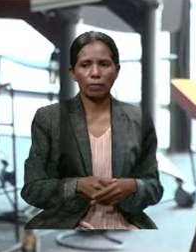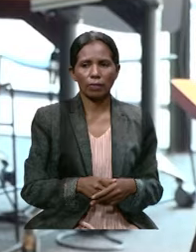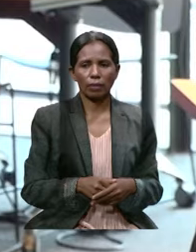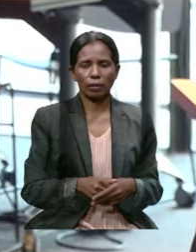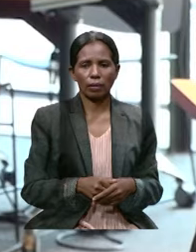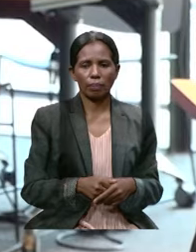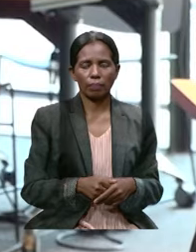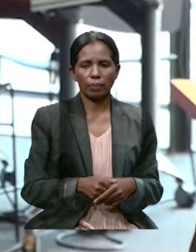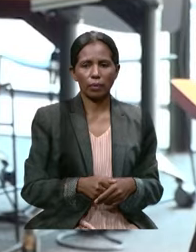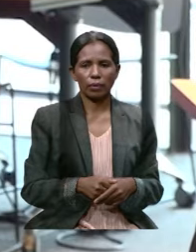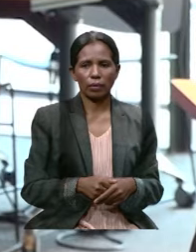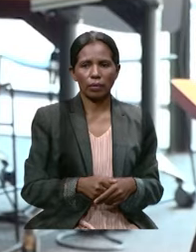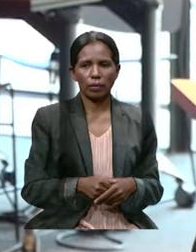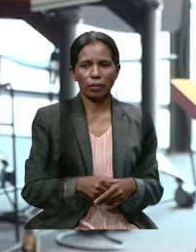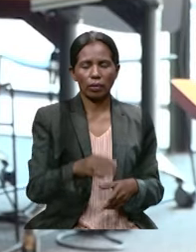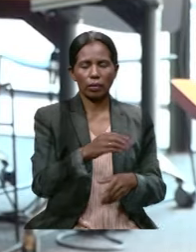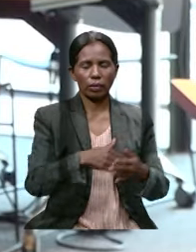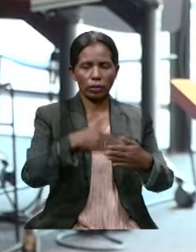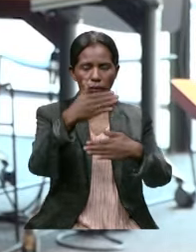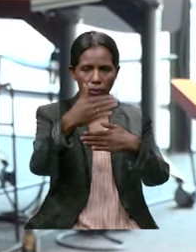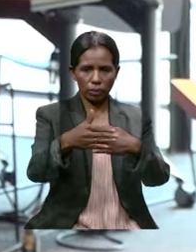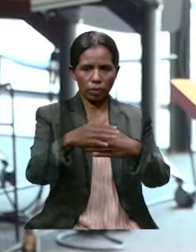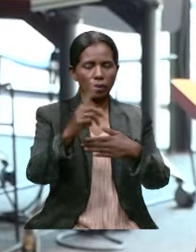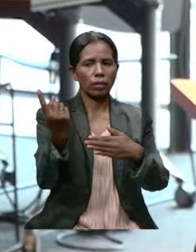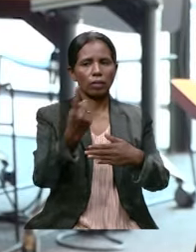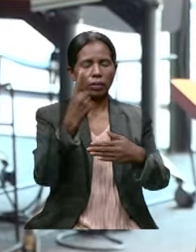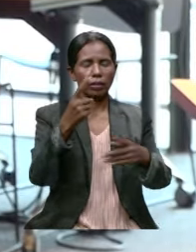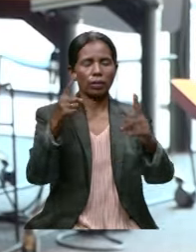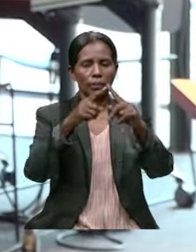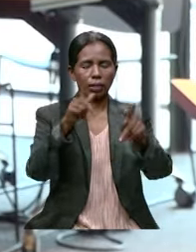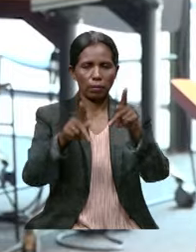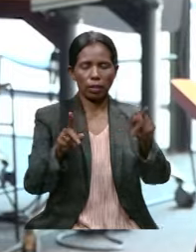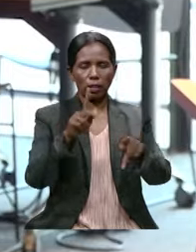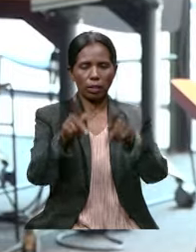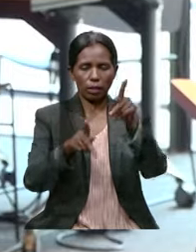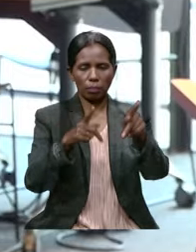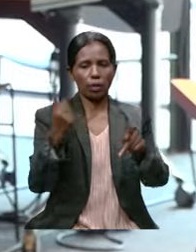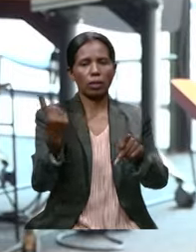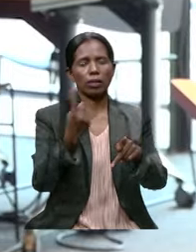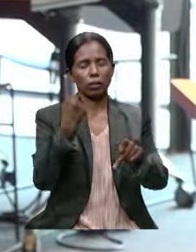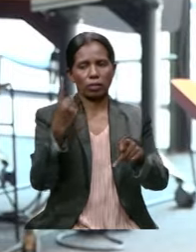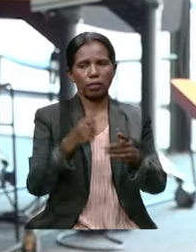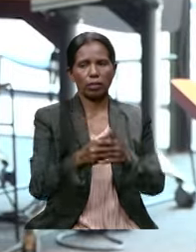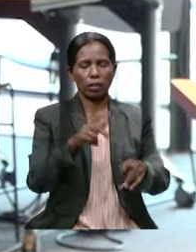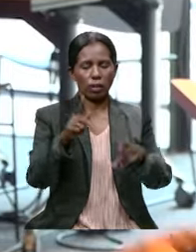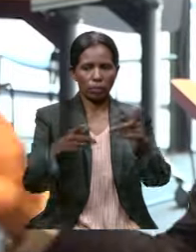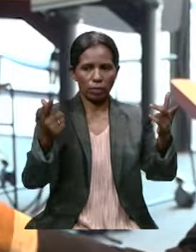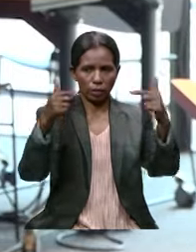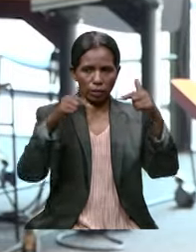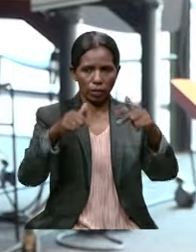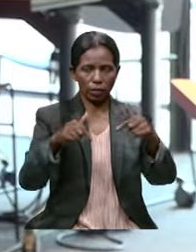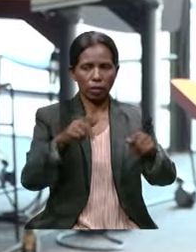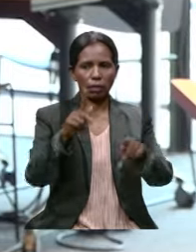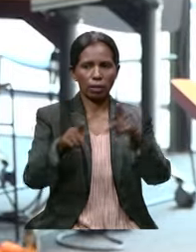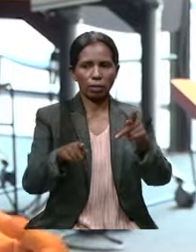Yes. So, first step always is people. People. Always people. When the people are here, if the people